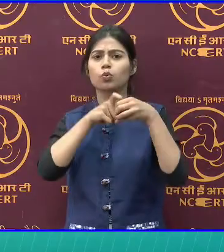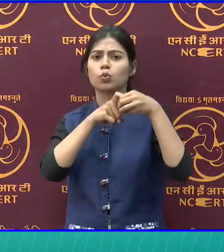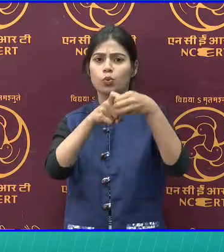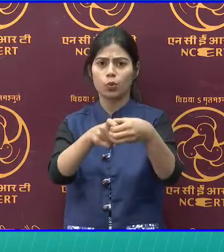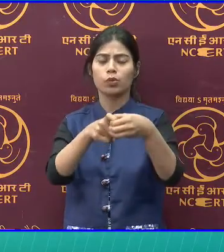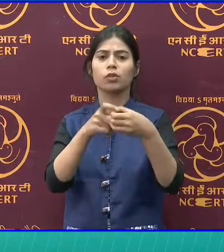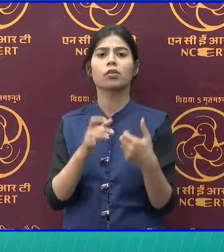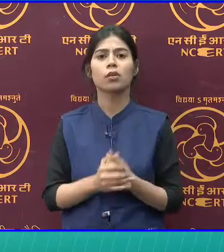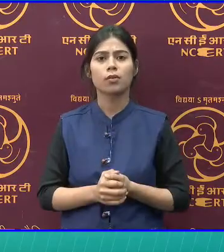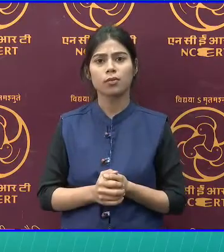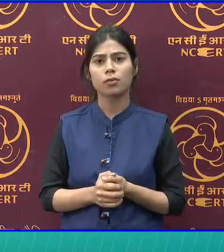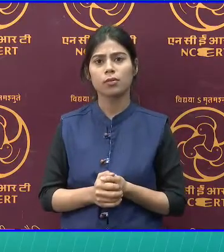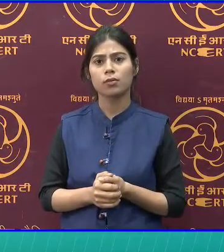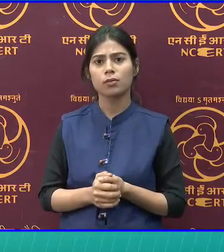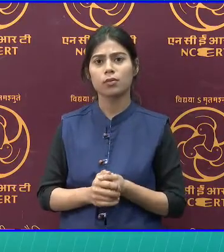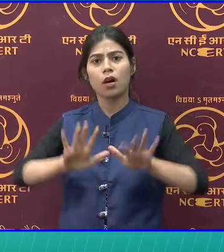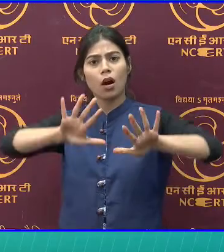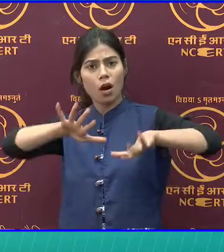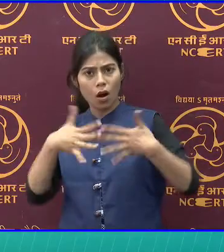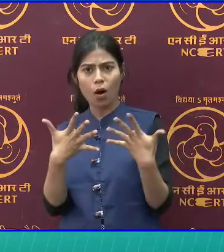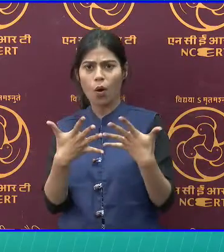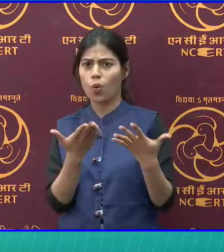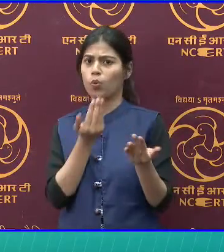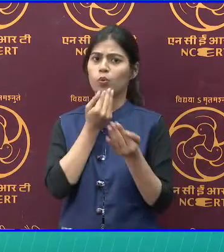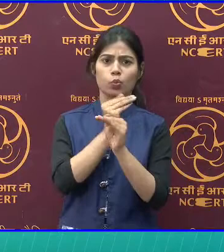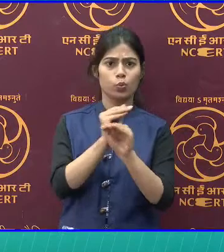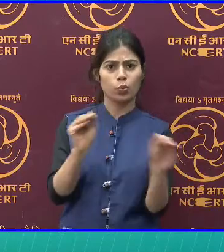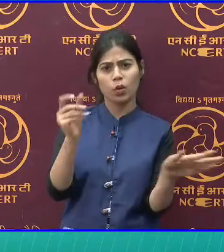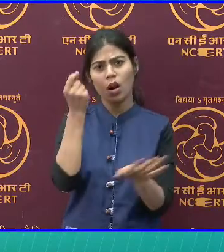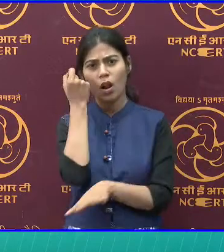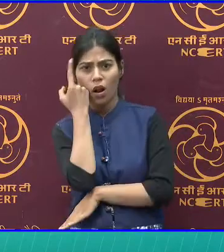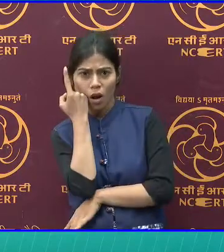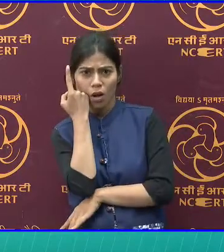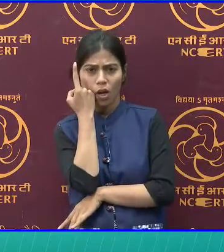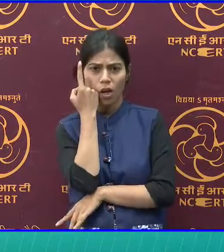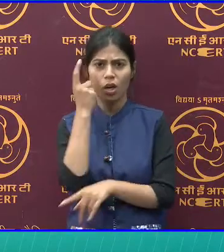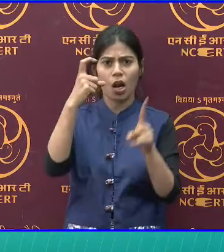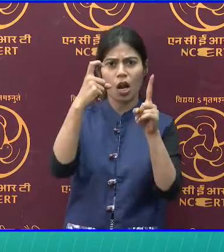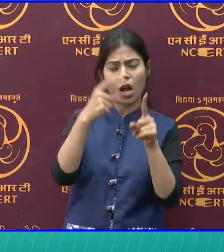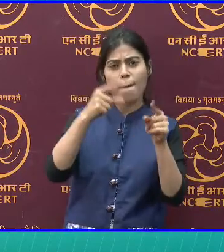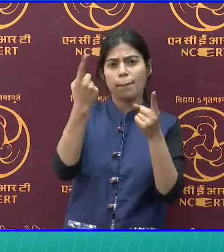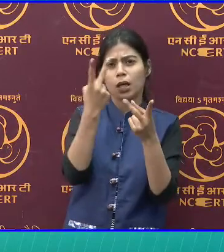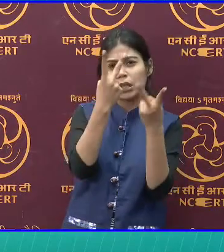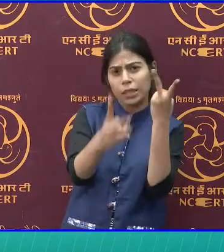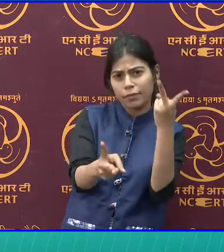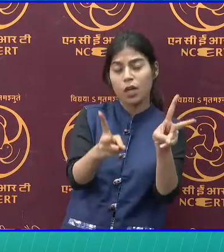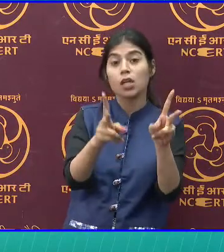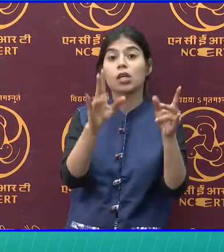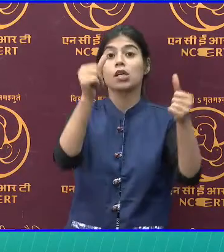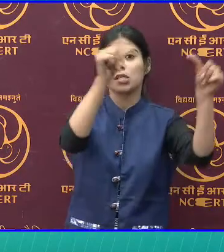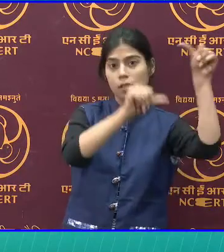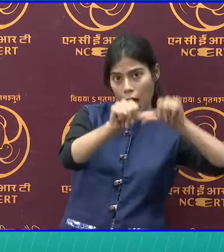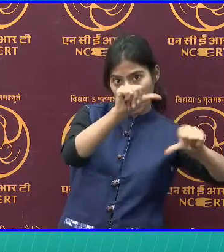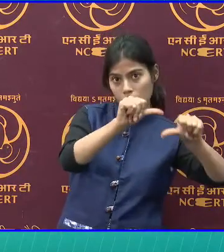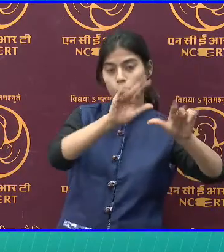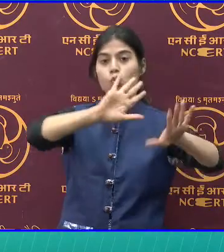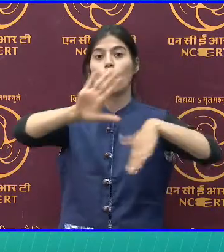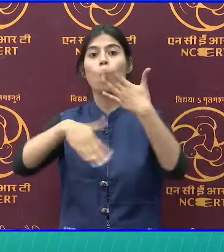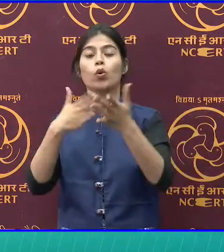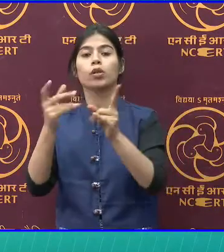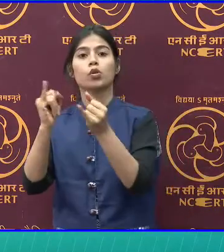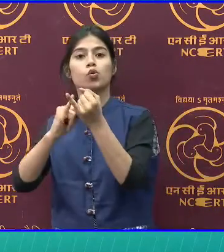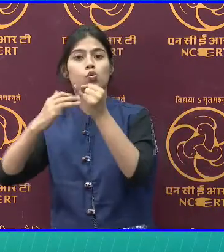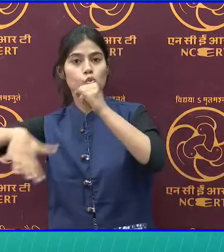to ask you is, how do students understand the difference between science and social science?